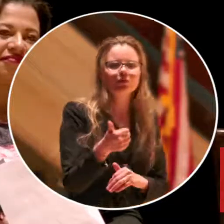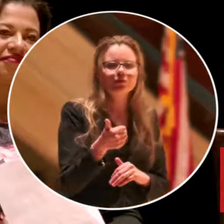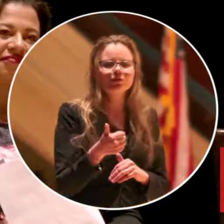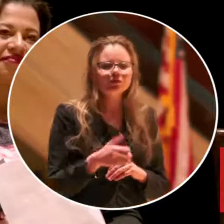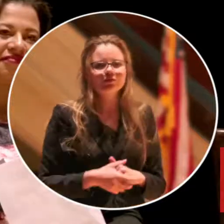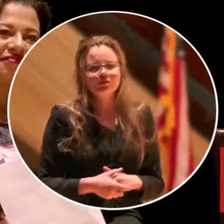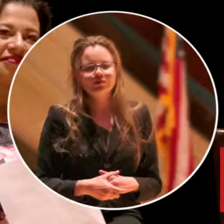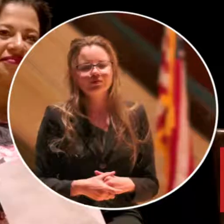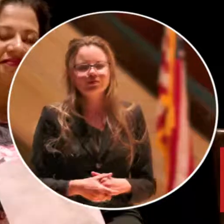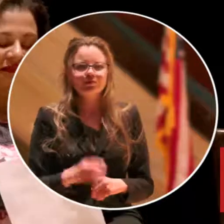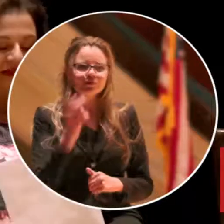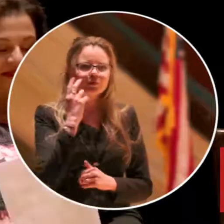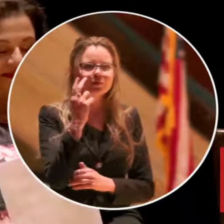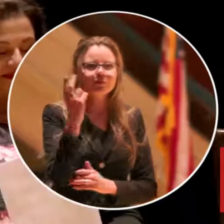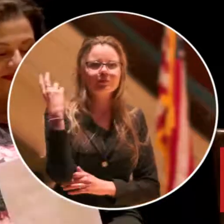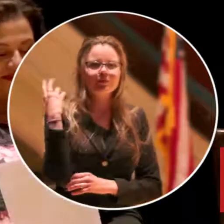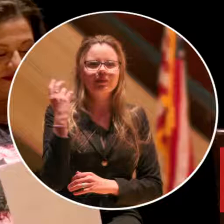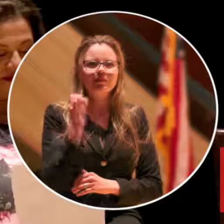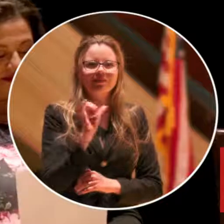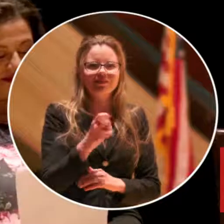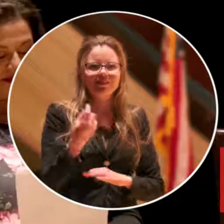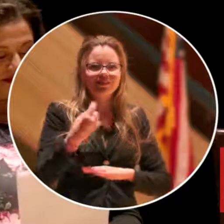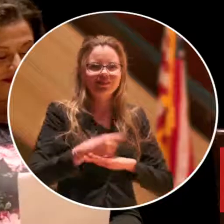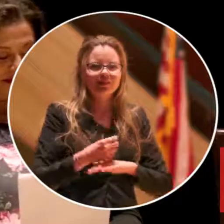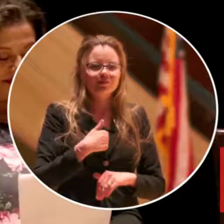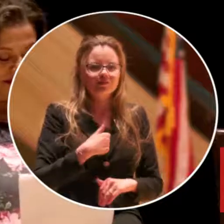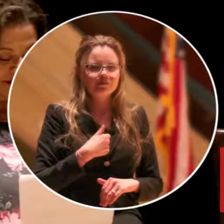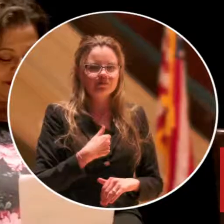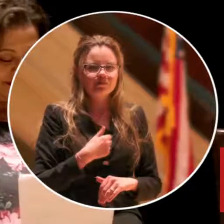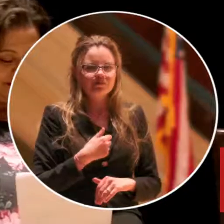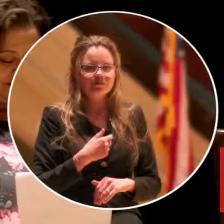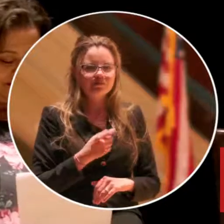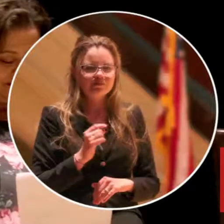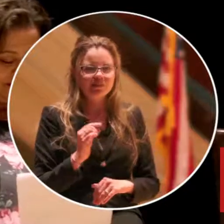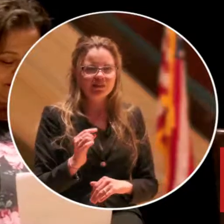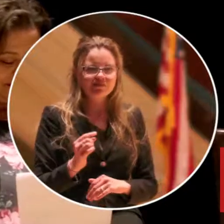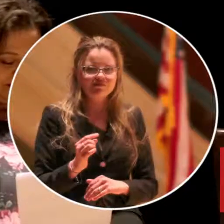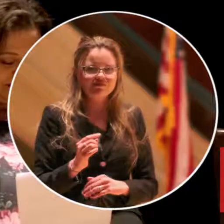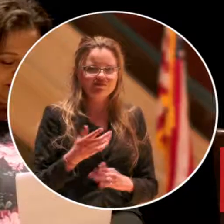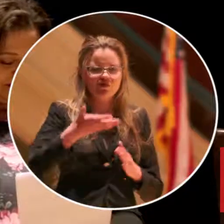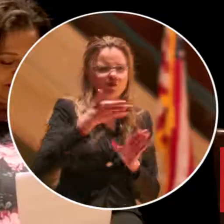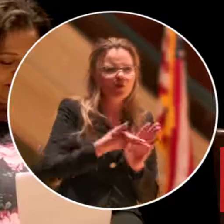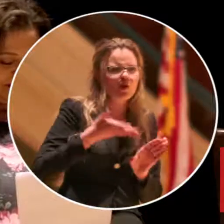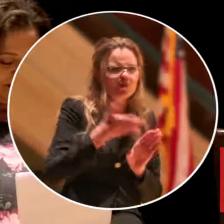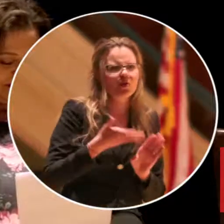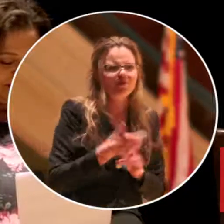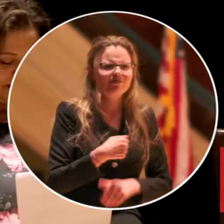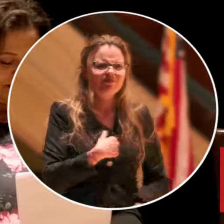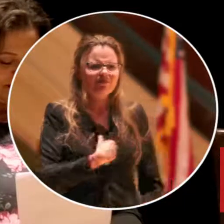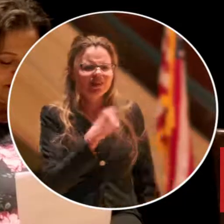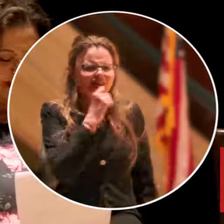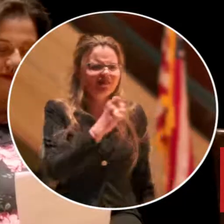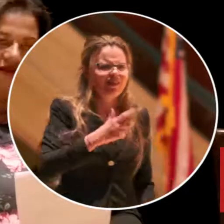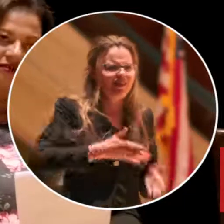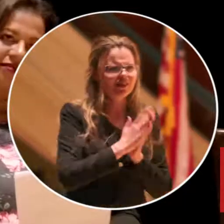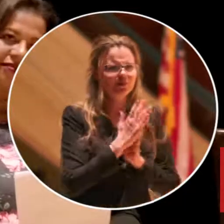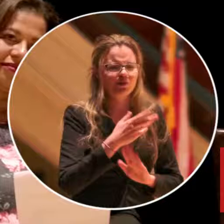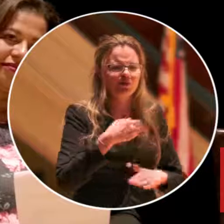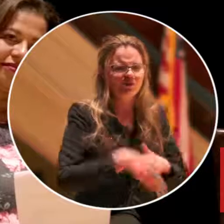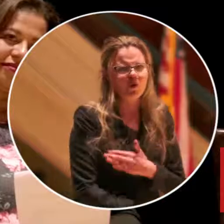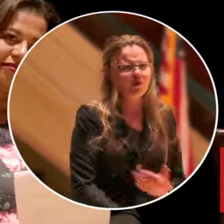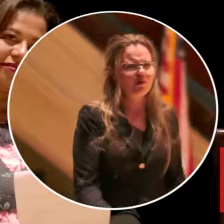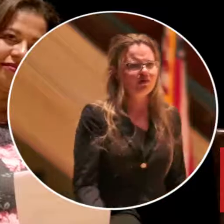Looking back, I realized that day long ago when I was being insufferable, when I righteously announced I didn't ask to be born,